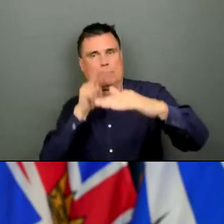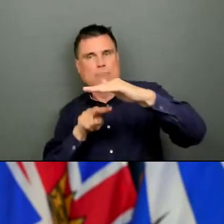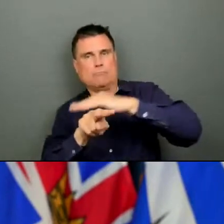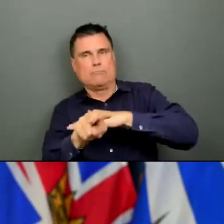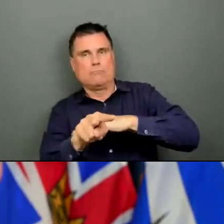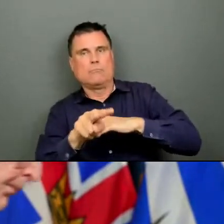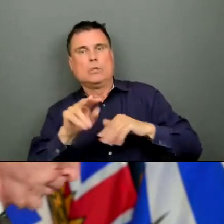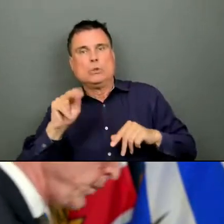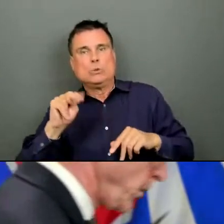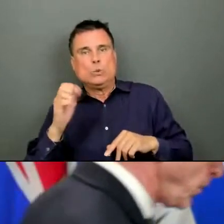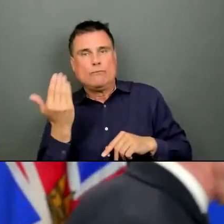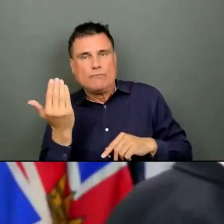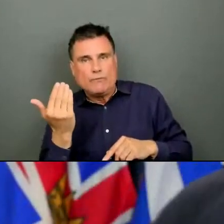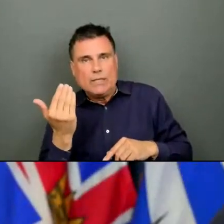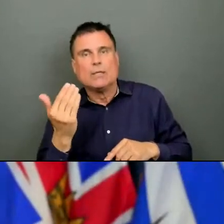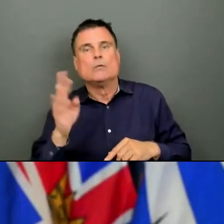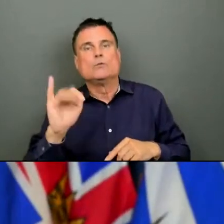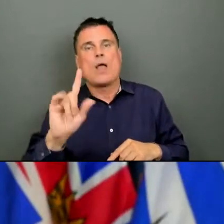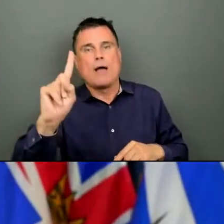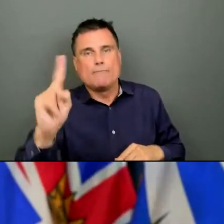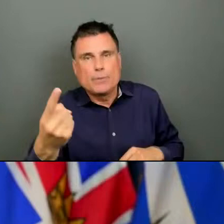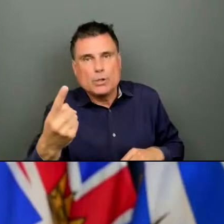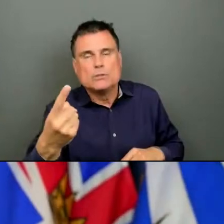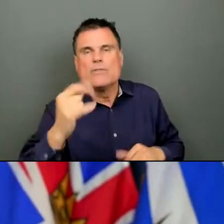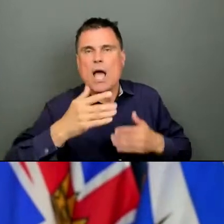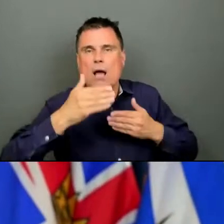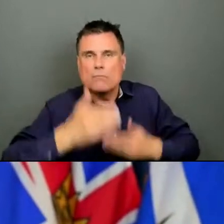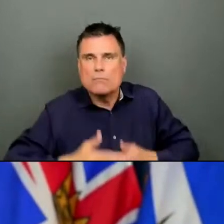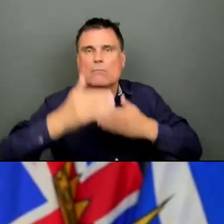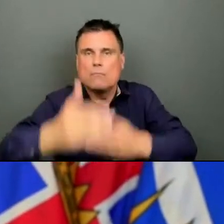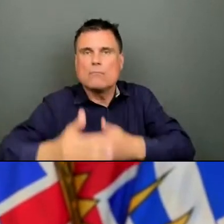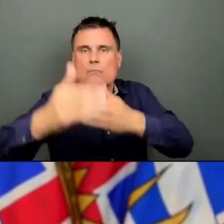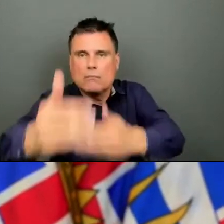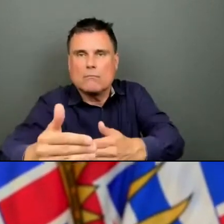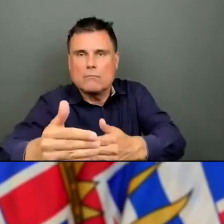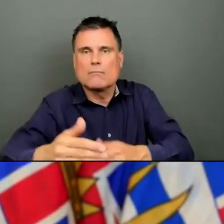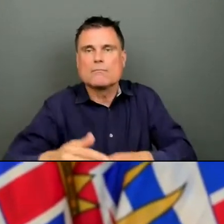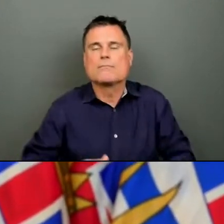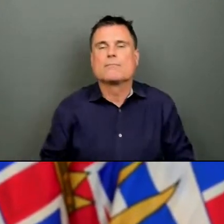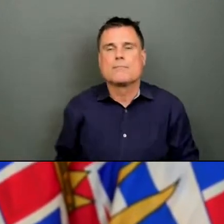few weeks. Next question, Justine Hunter, Globe and Mail.